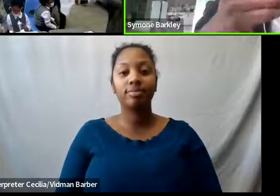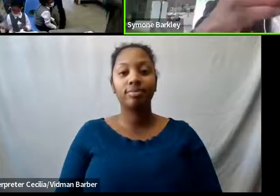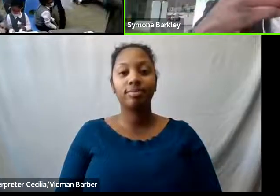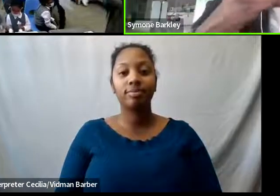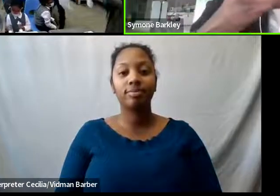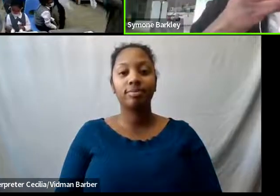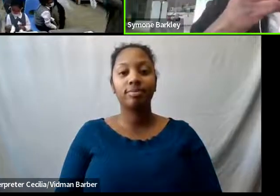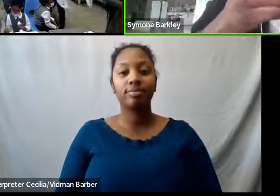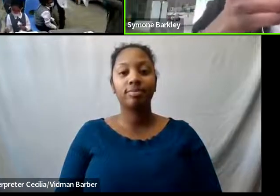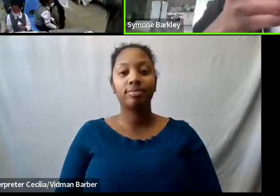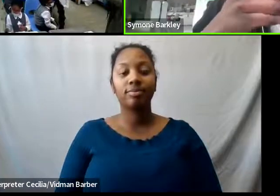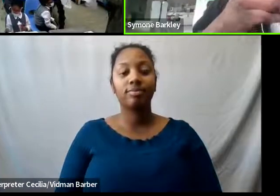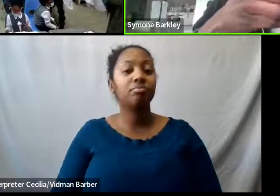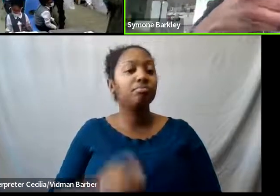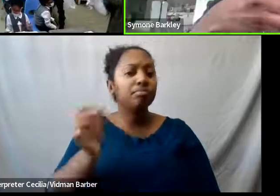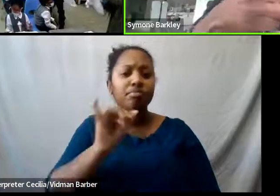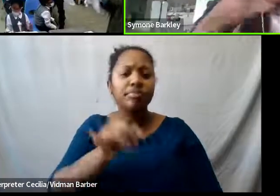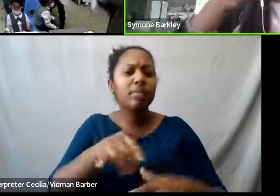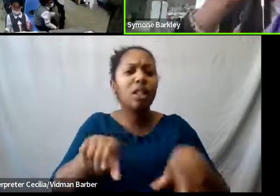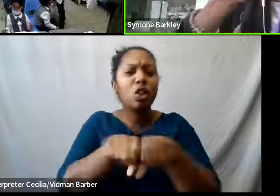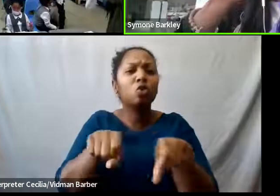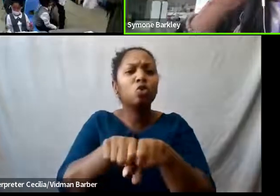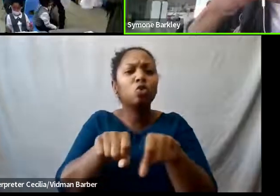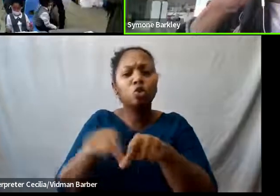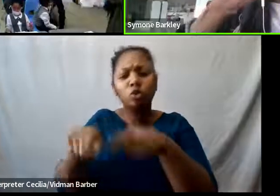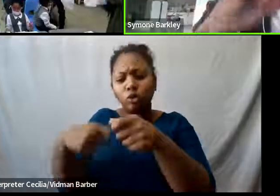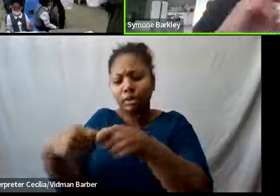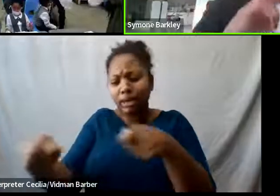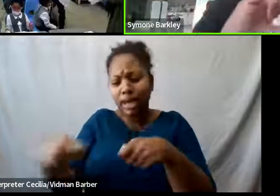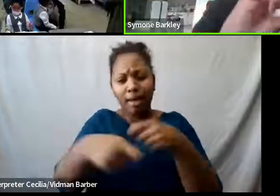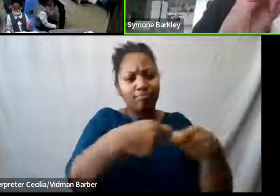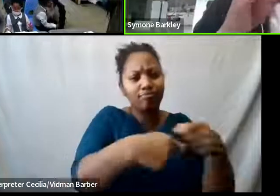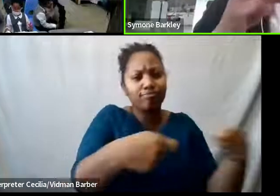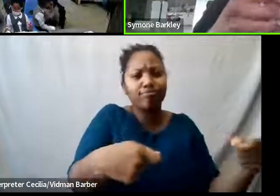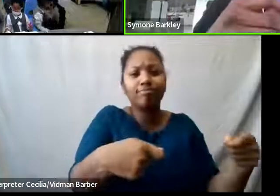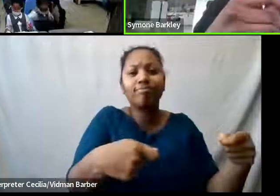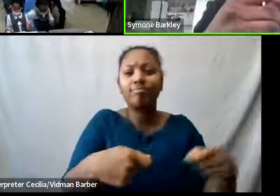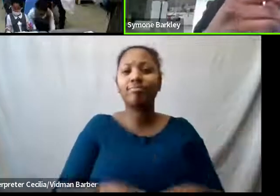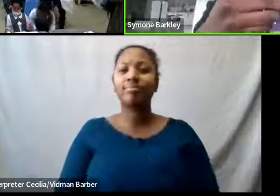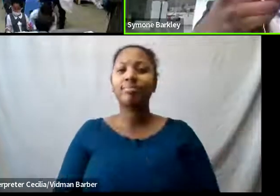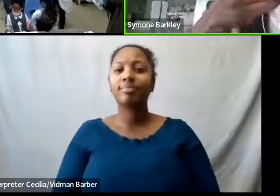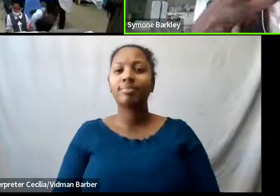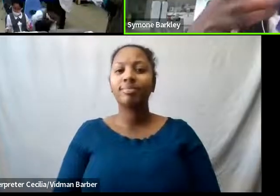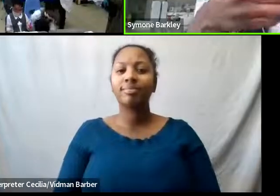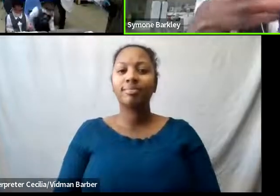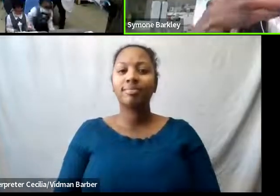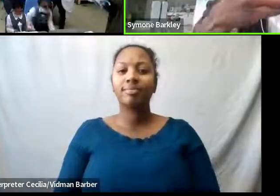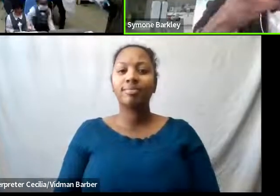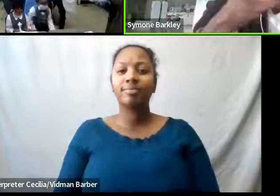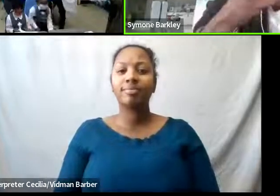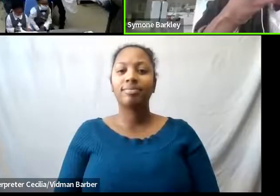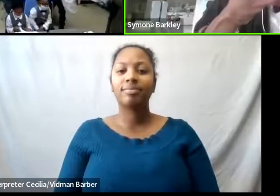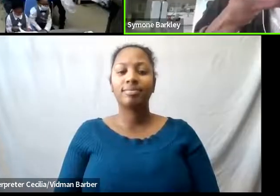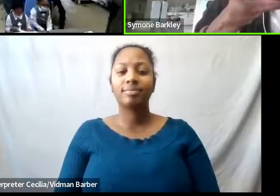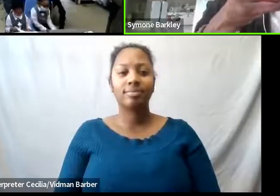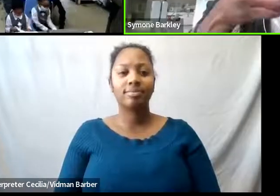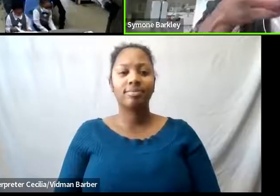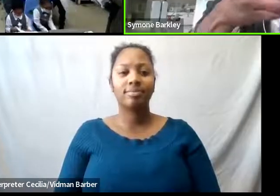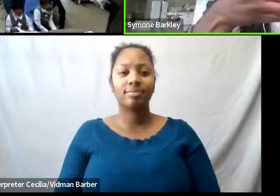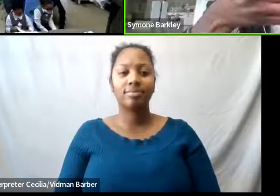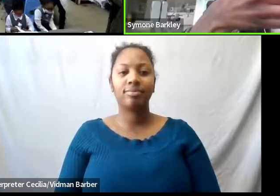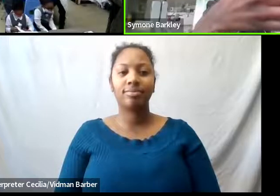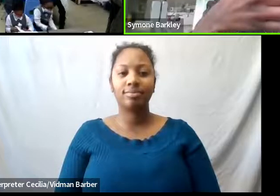Like if you're tying your shoe at the end, tie a knot, and then do it again all the way